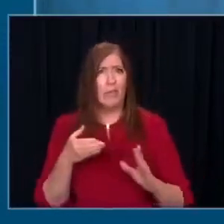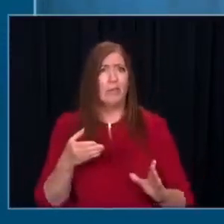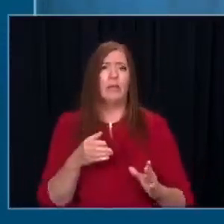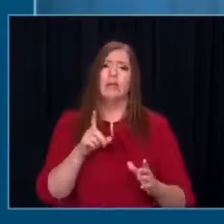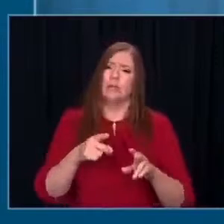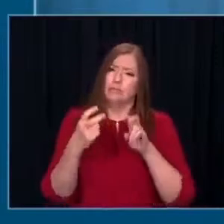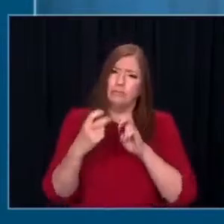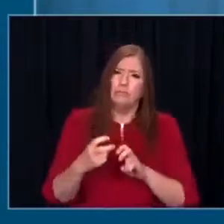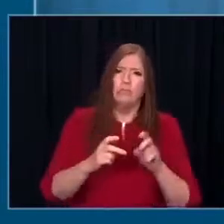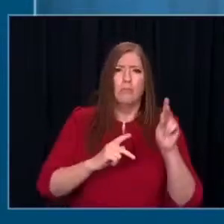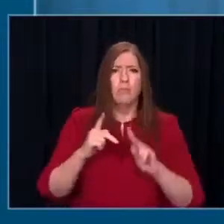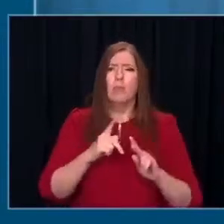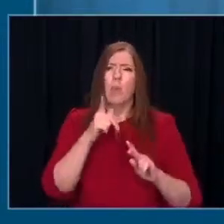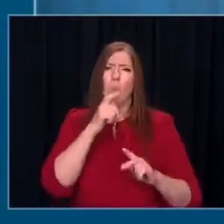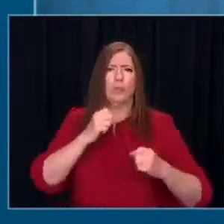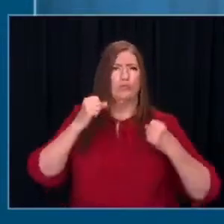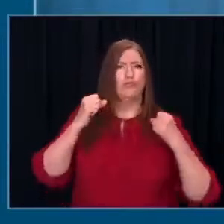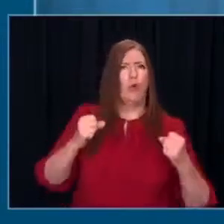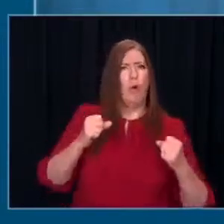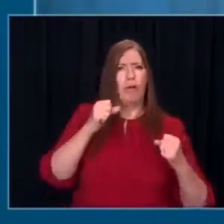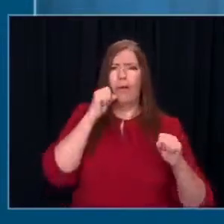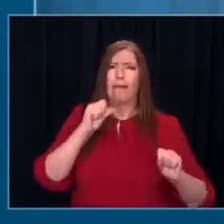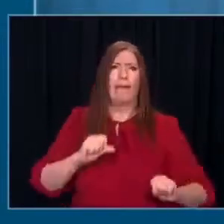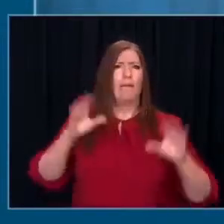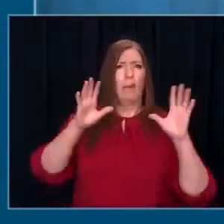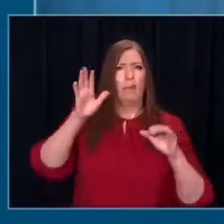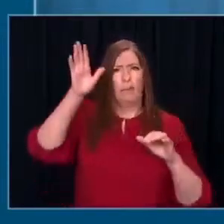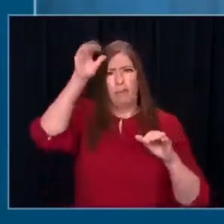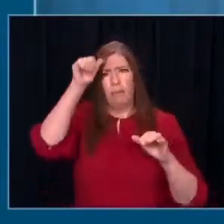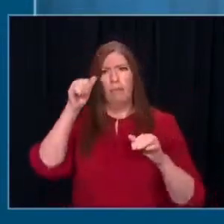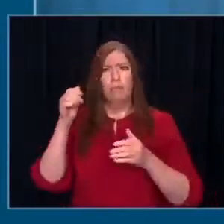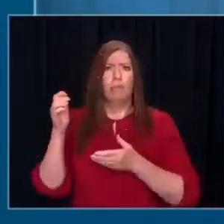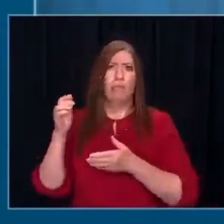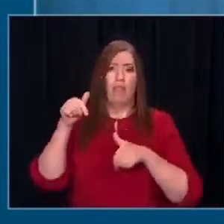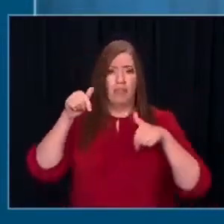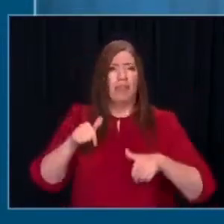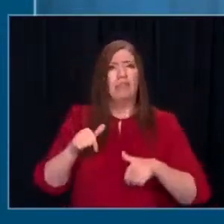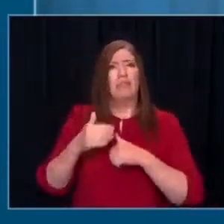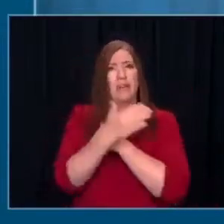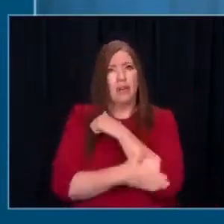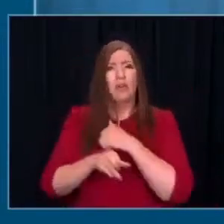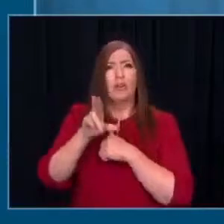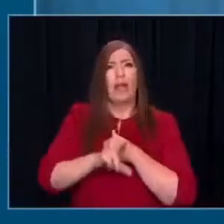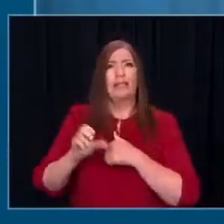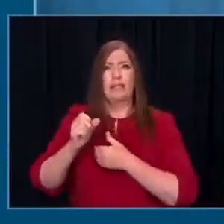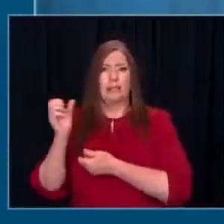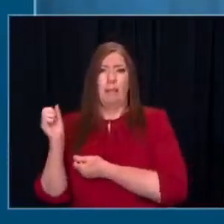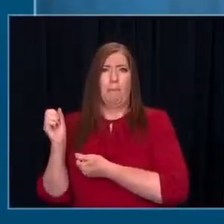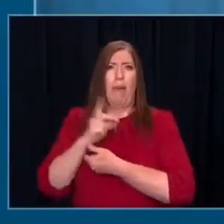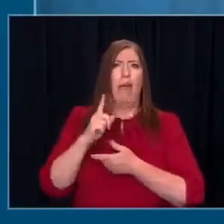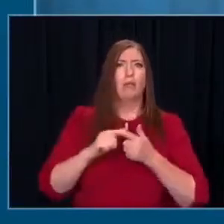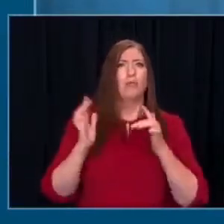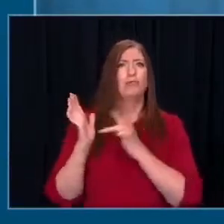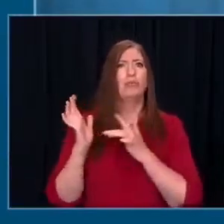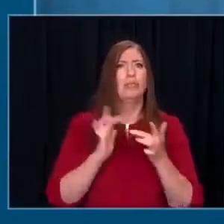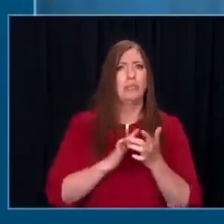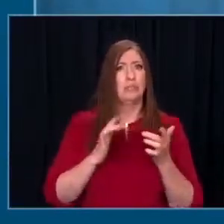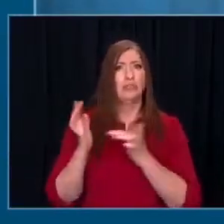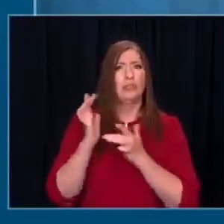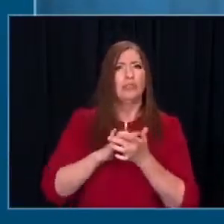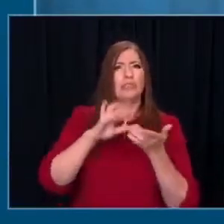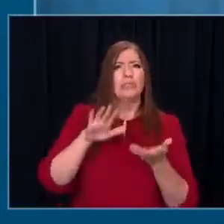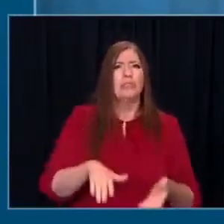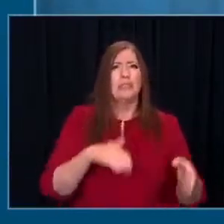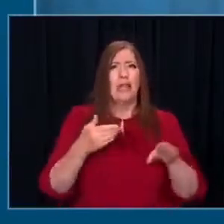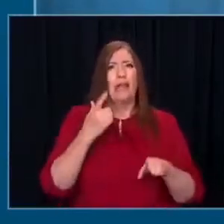to be bold and going to say that we're going to bring a nation back to the foot of the cross, that Jesus Christ died once and for